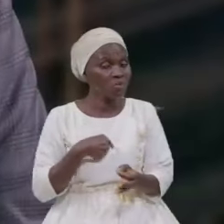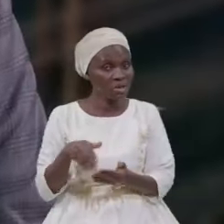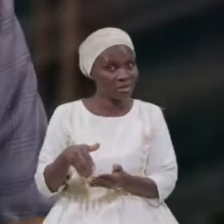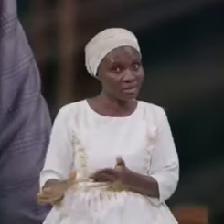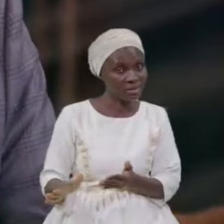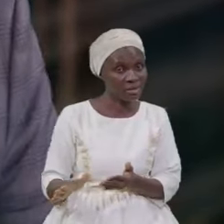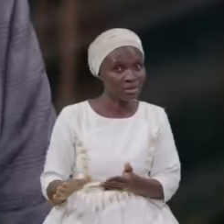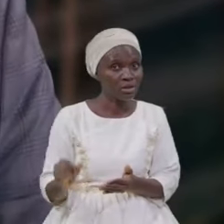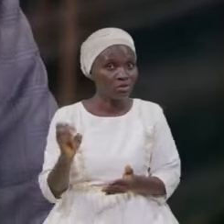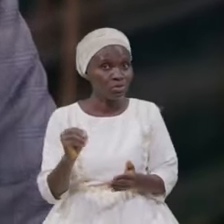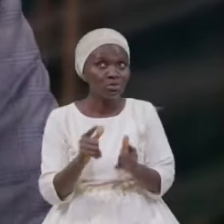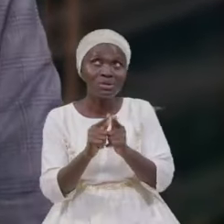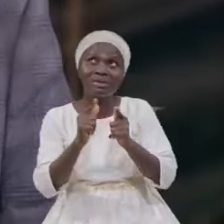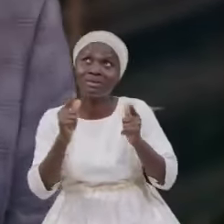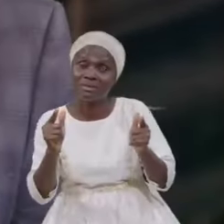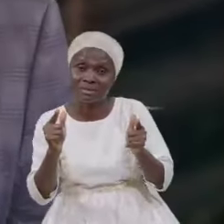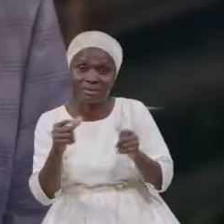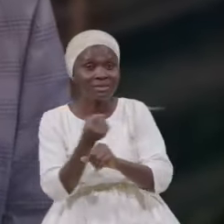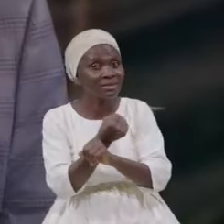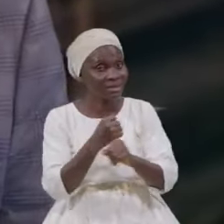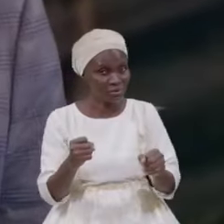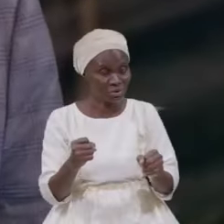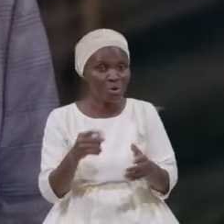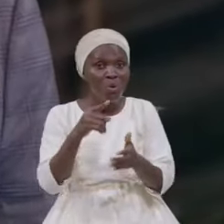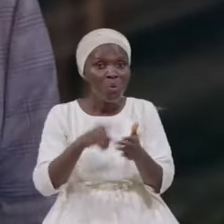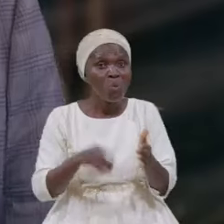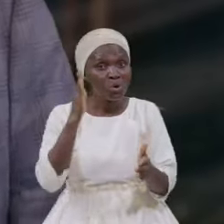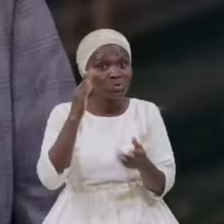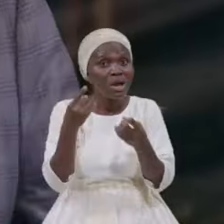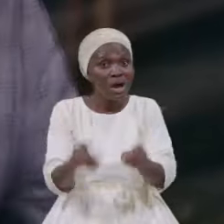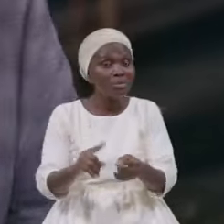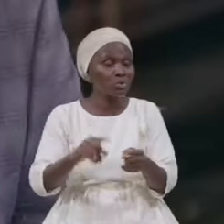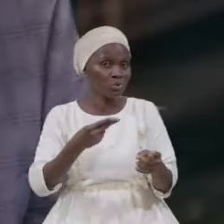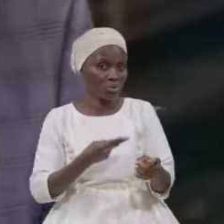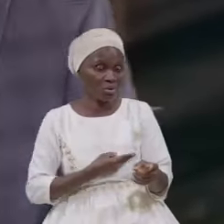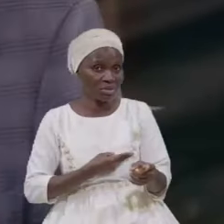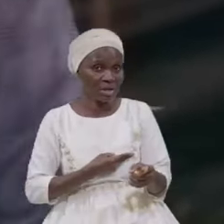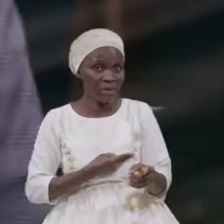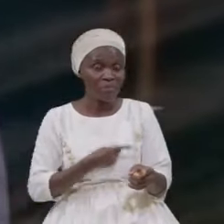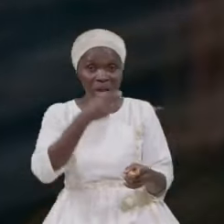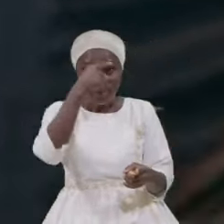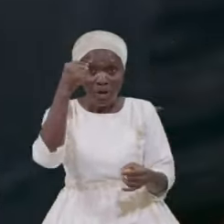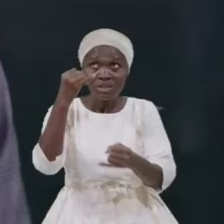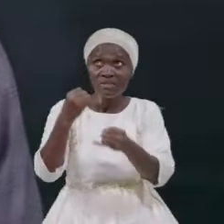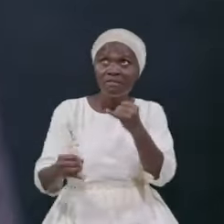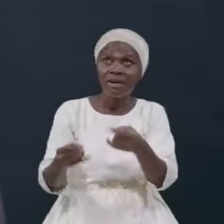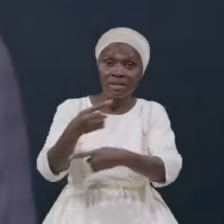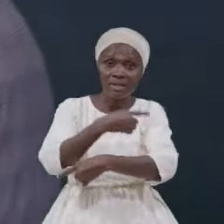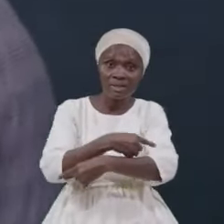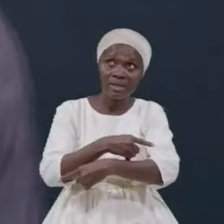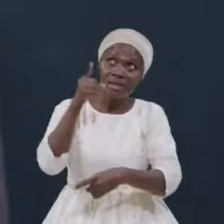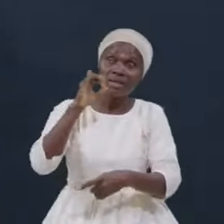will happen to us? Because the final day is still coming. That's the day